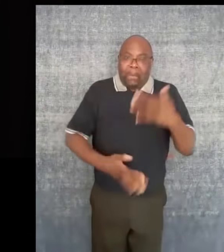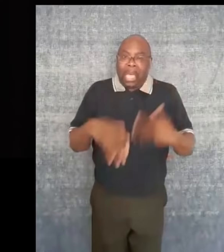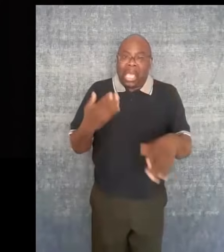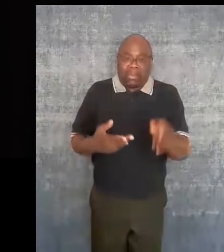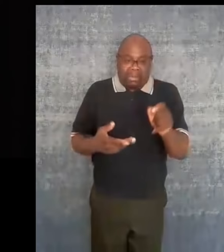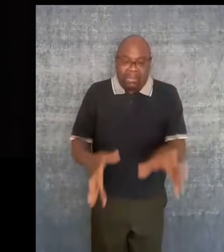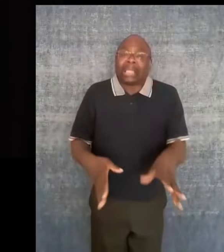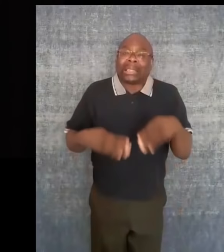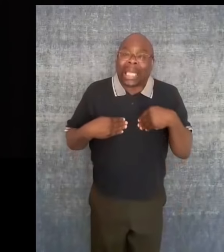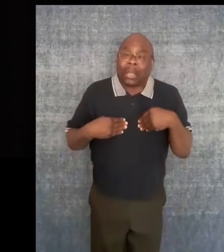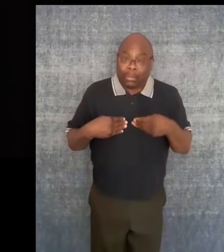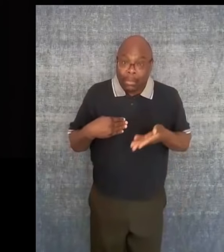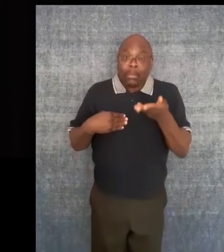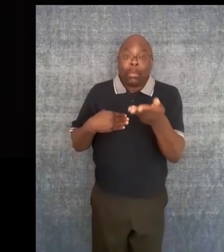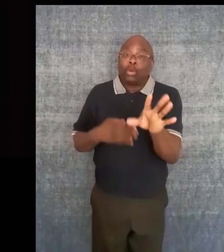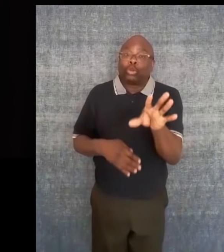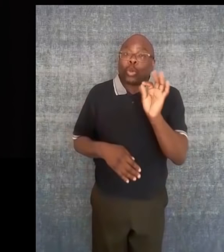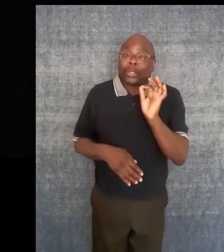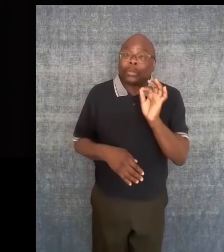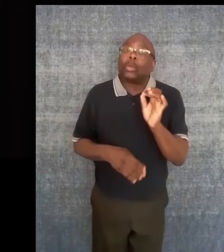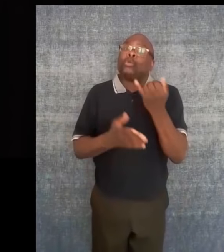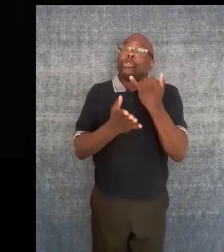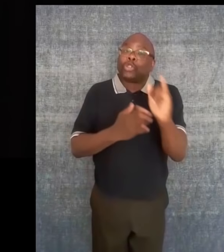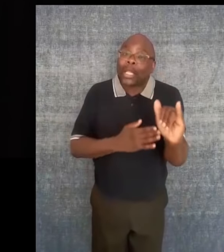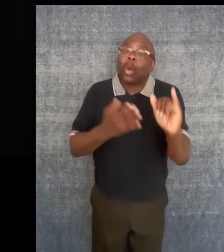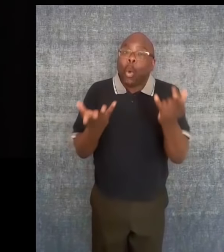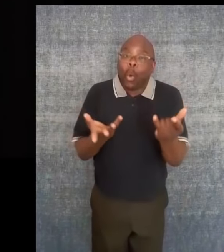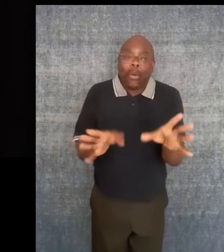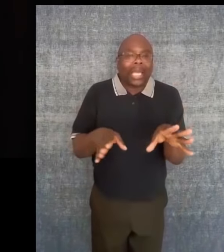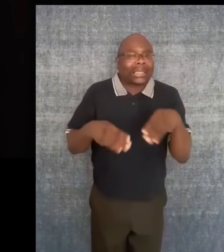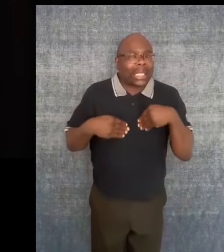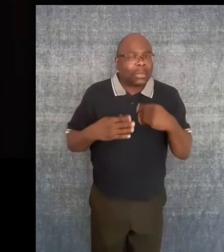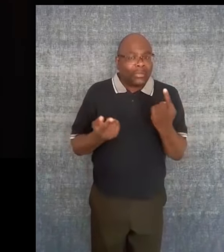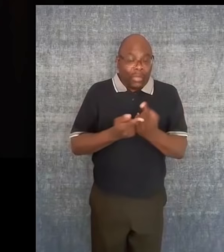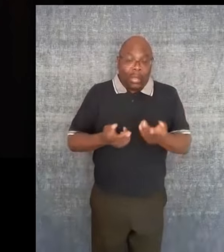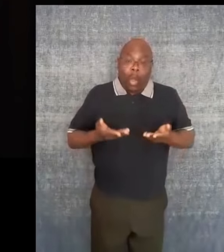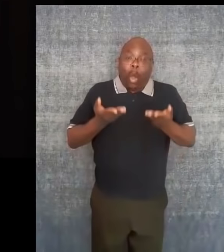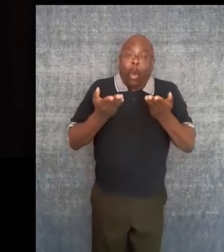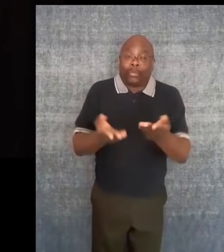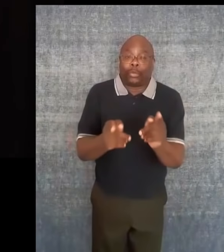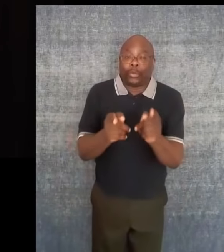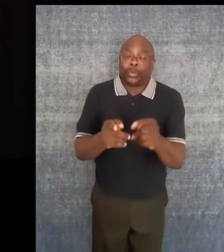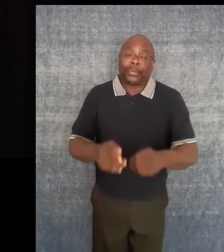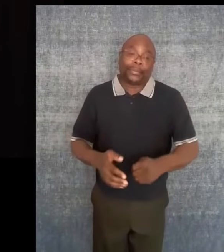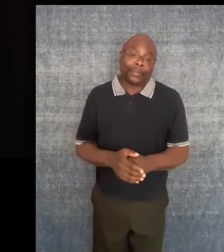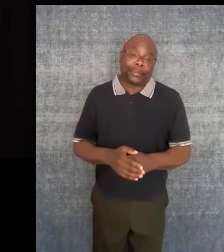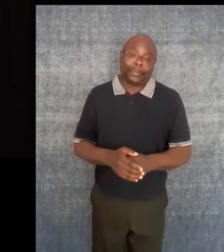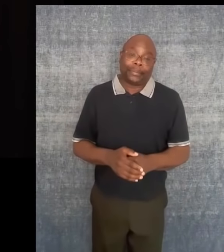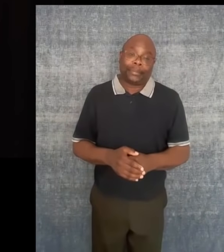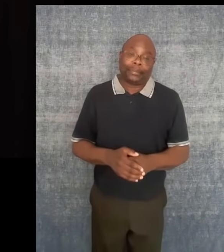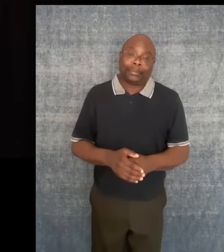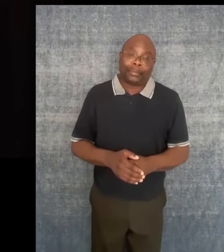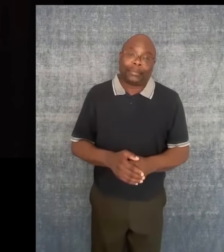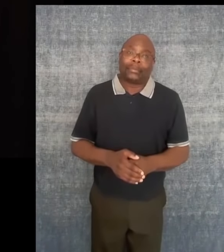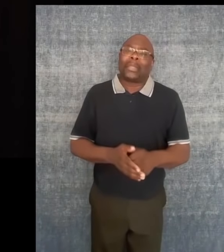itself and gives us the option to reject or accept what's being offered. We call